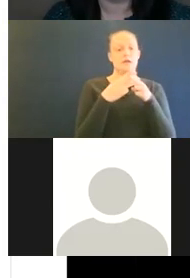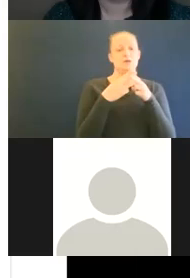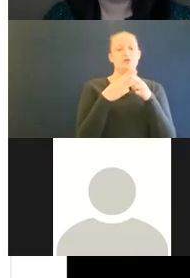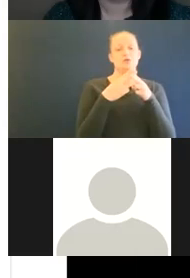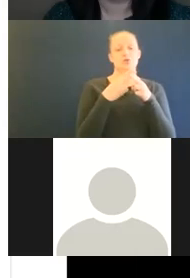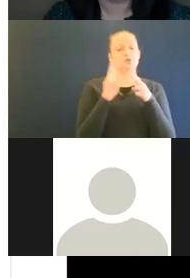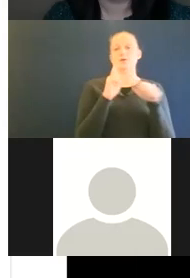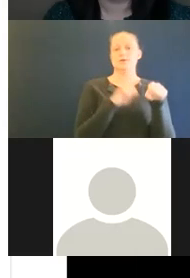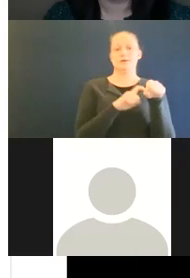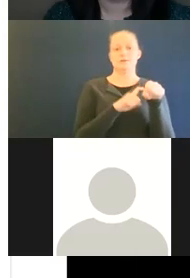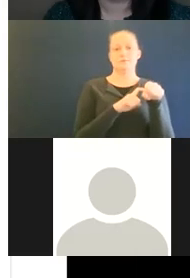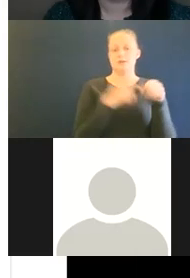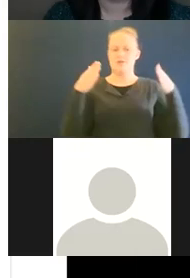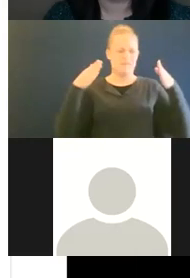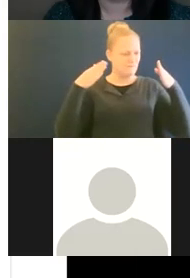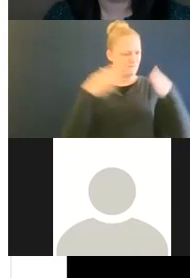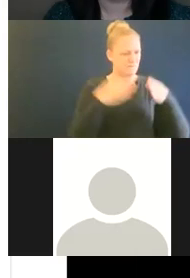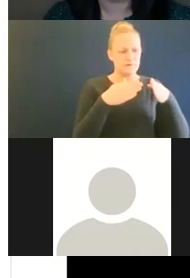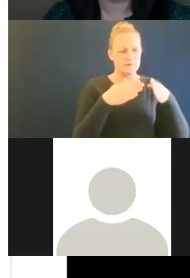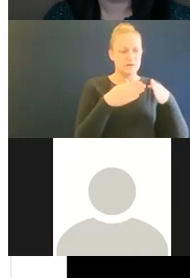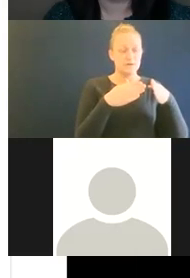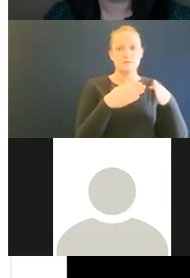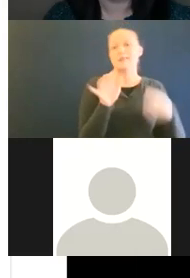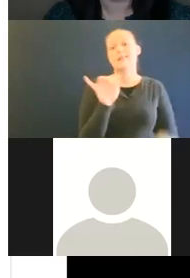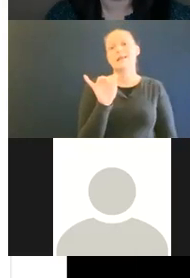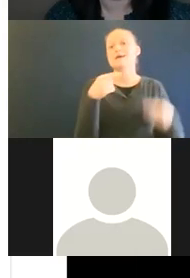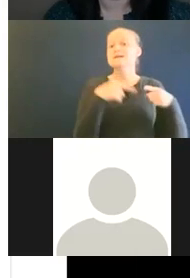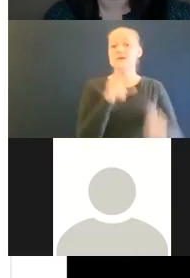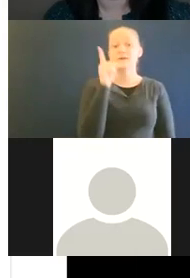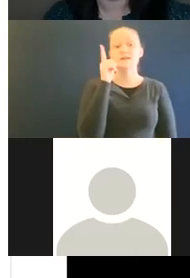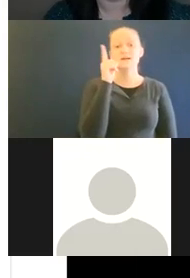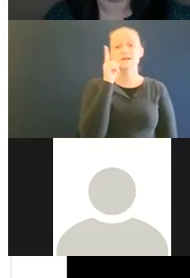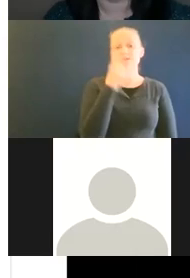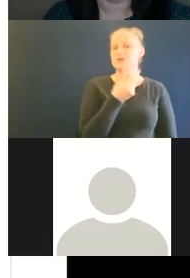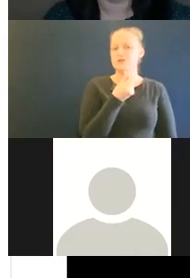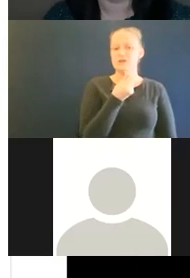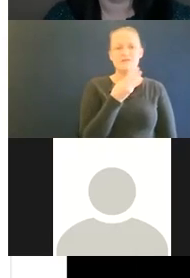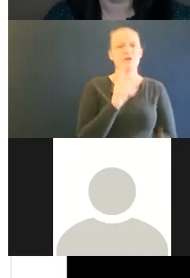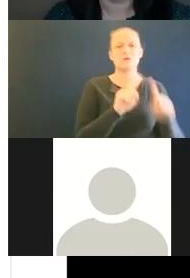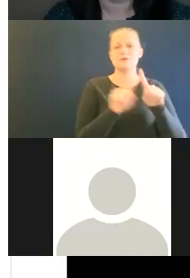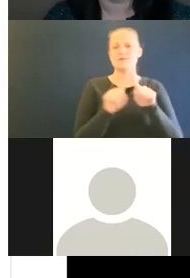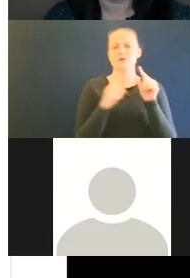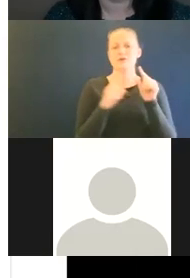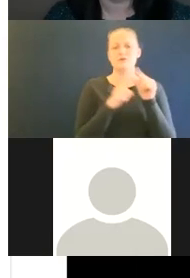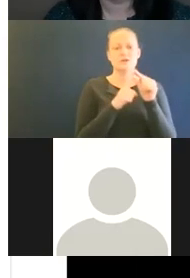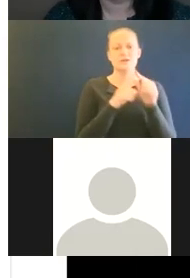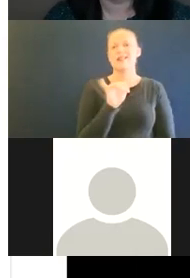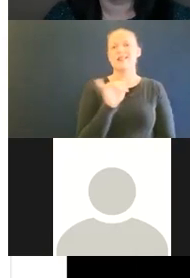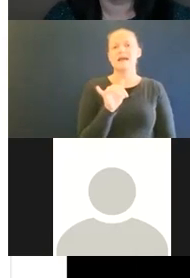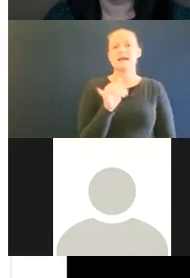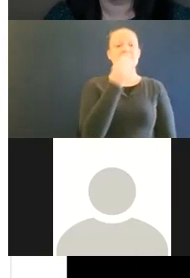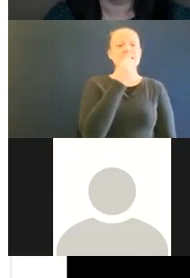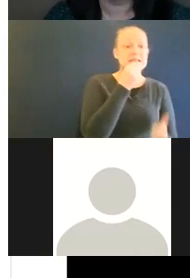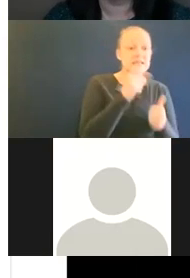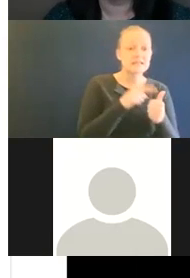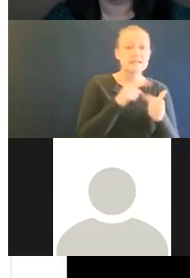meaning focusing at lunchtime on several different types of core words like eat and drink